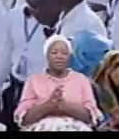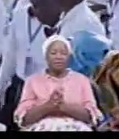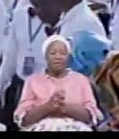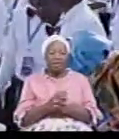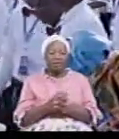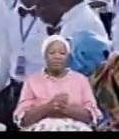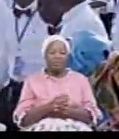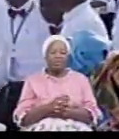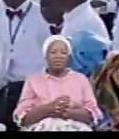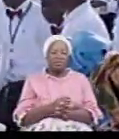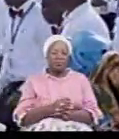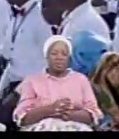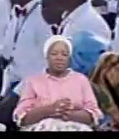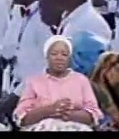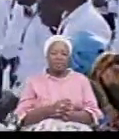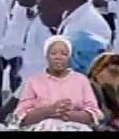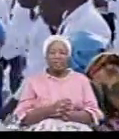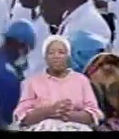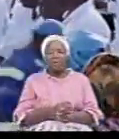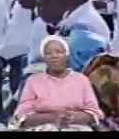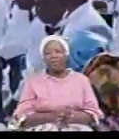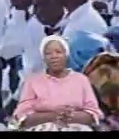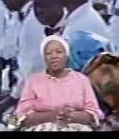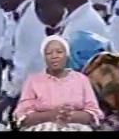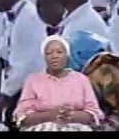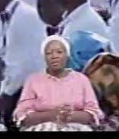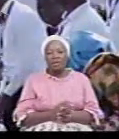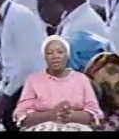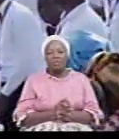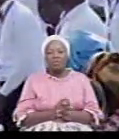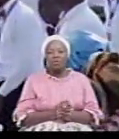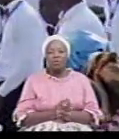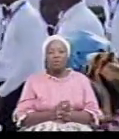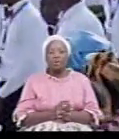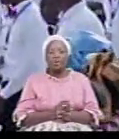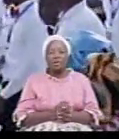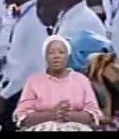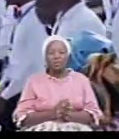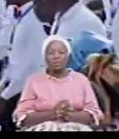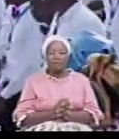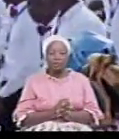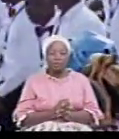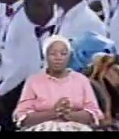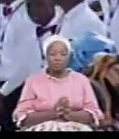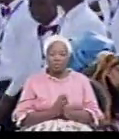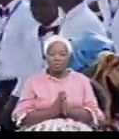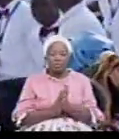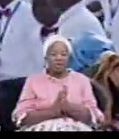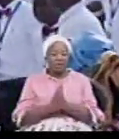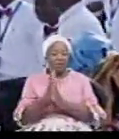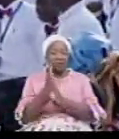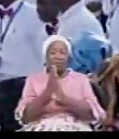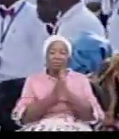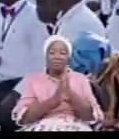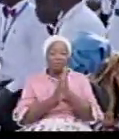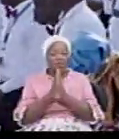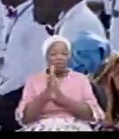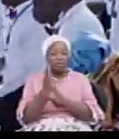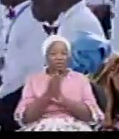him. We want to thank the Lord for his promise. We want to thank the Lord for his